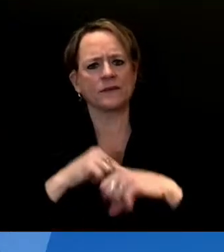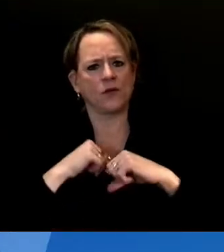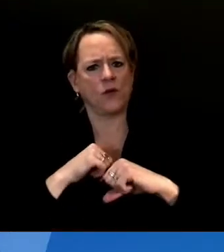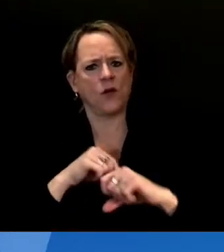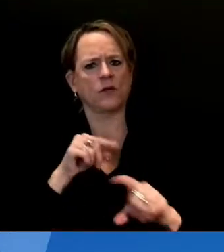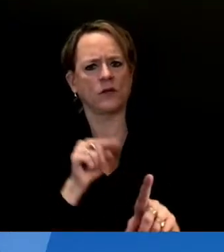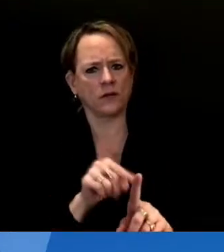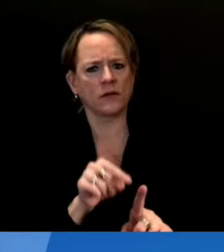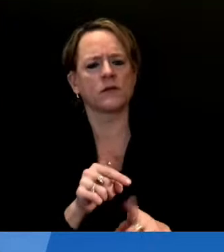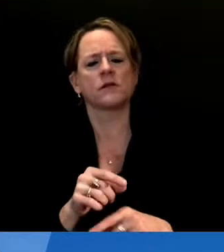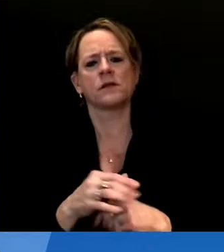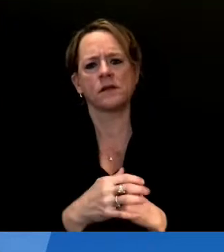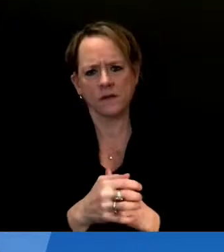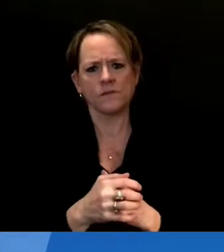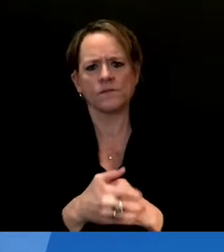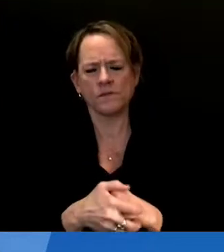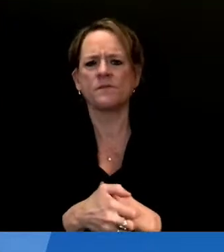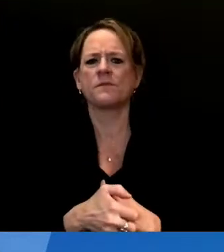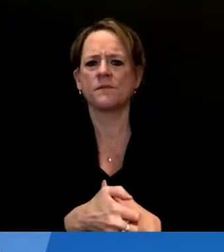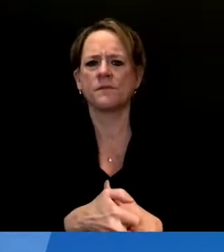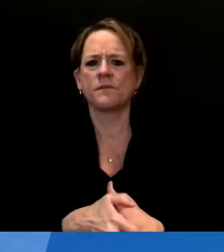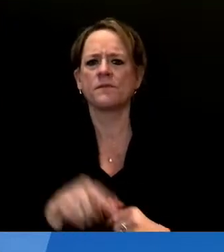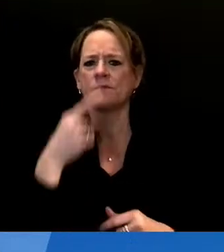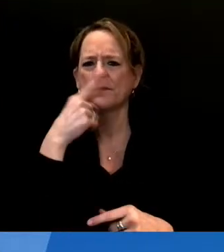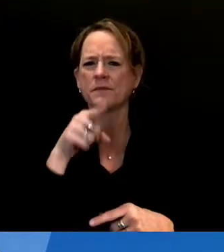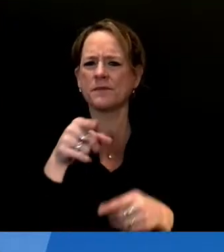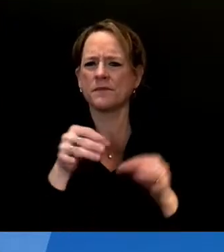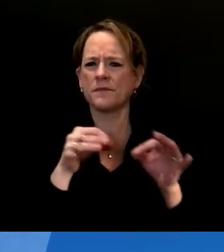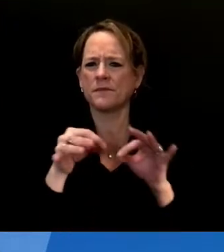how it's being supported or funded? Thank you.